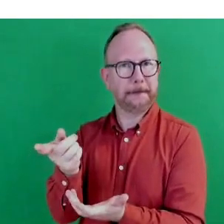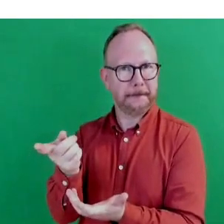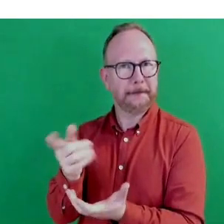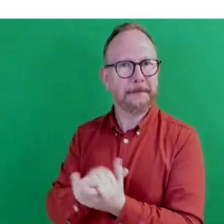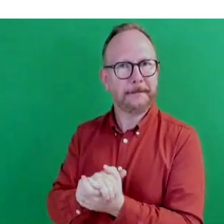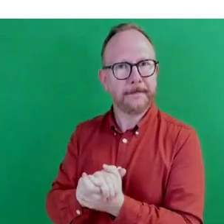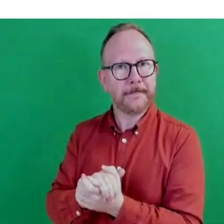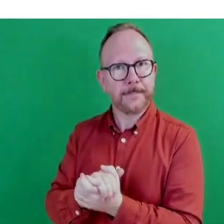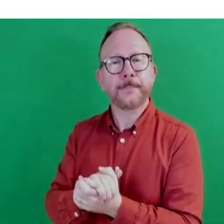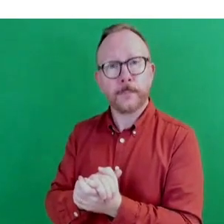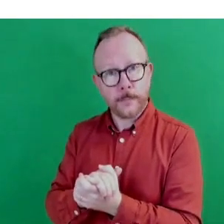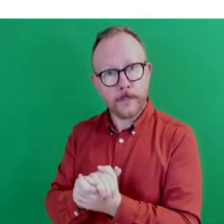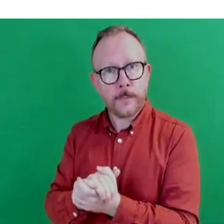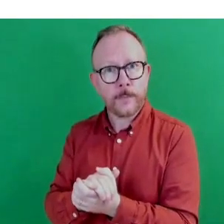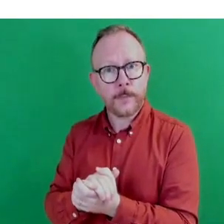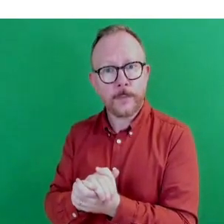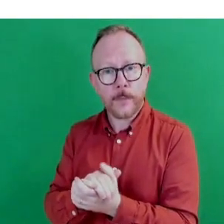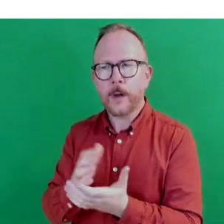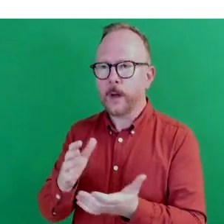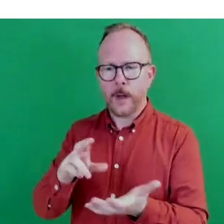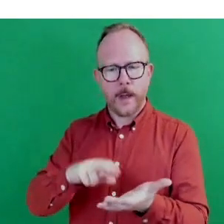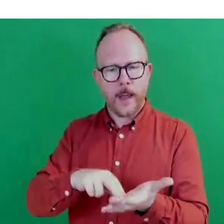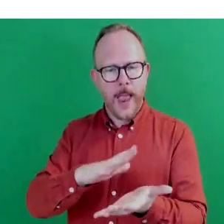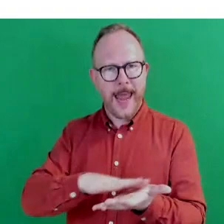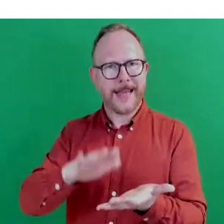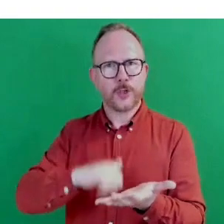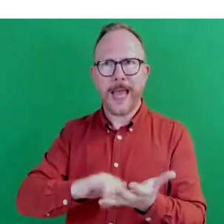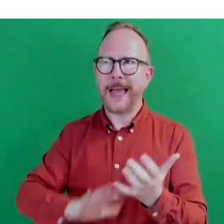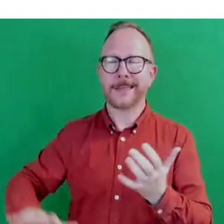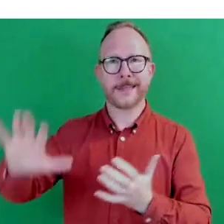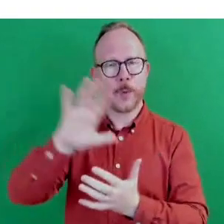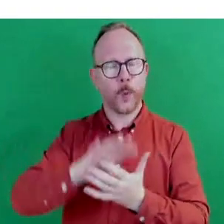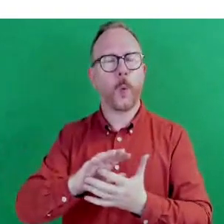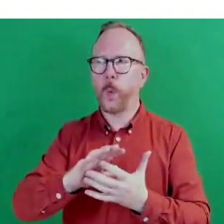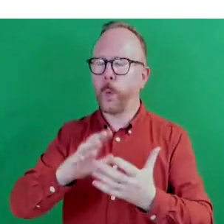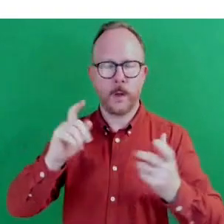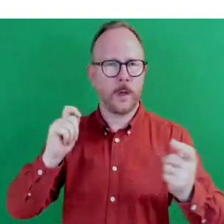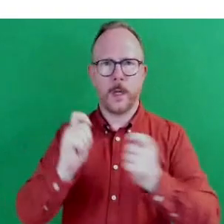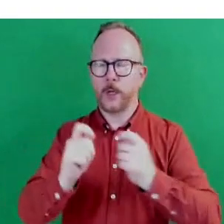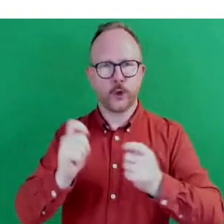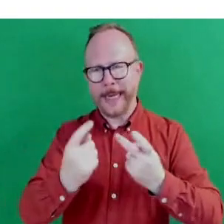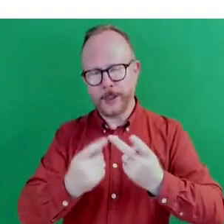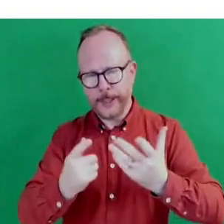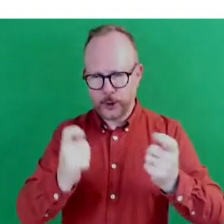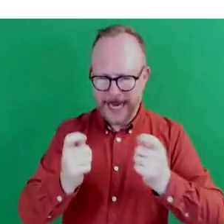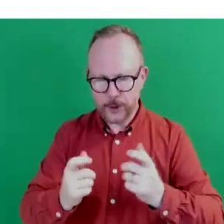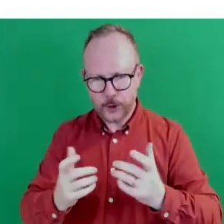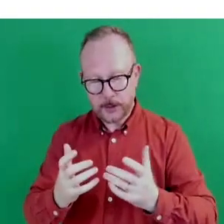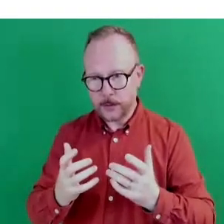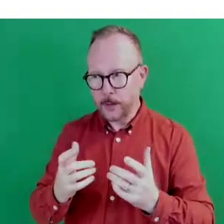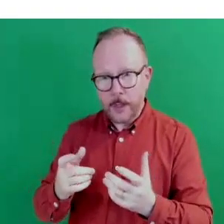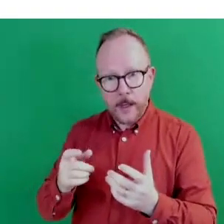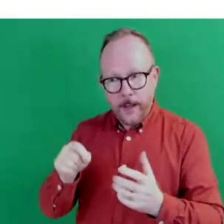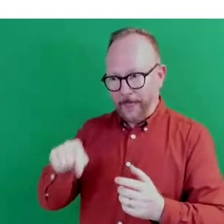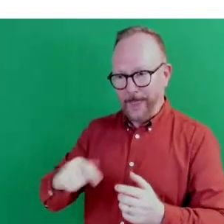there's a lot of change within the NHS at the moment, and it is something that's evolving, and especially within the